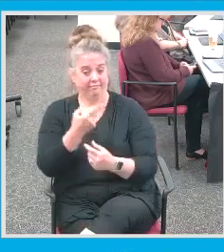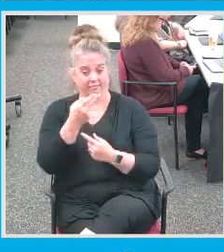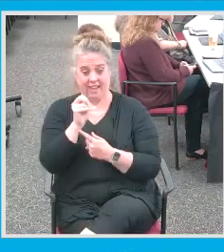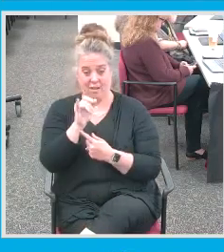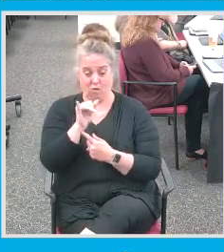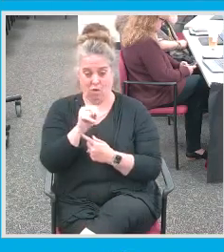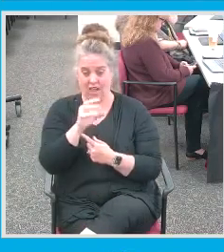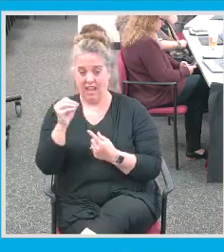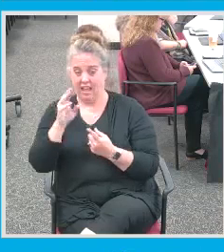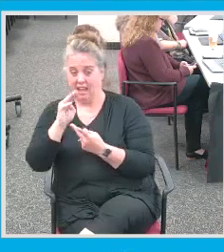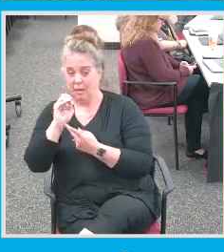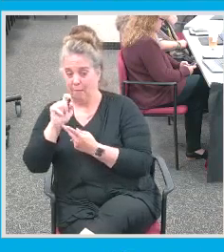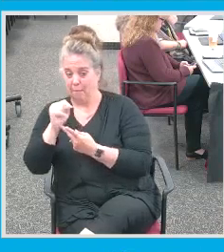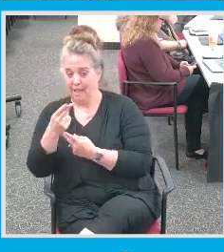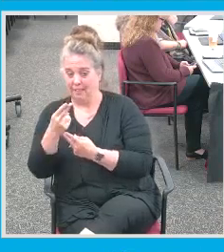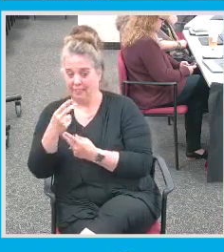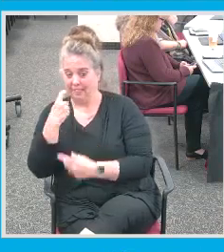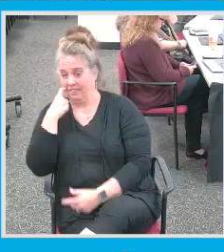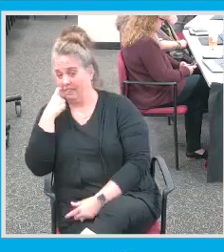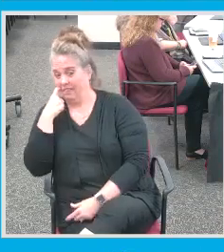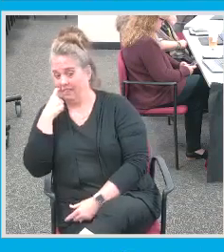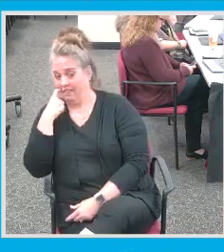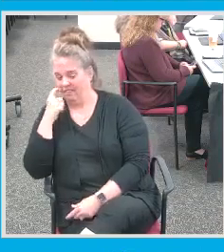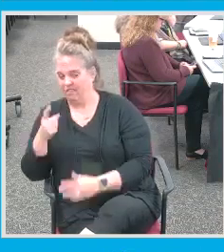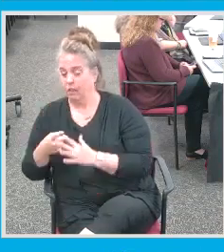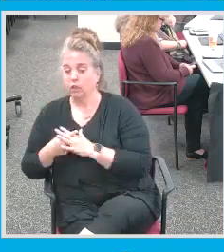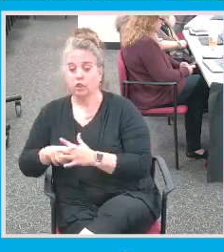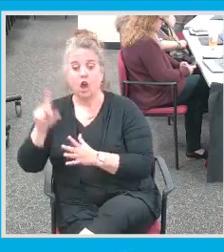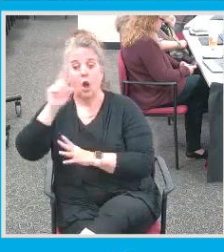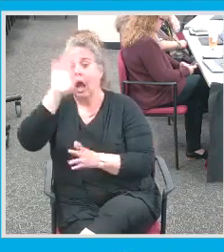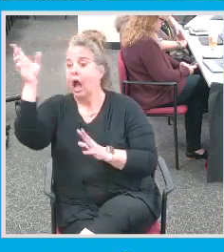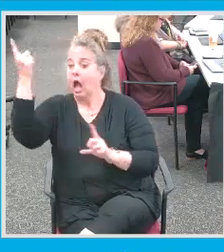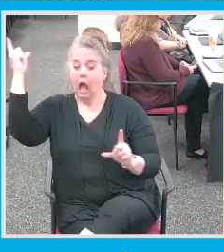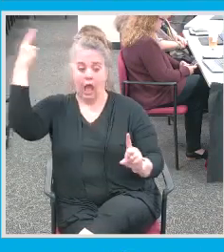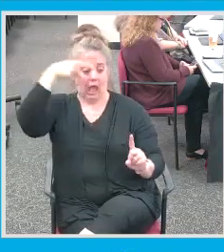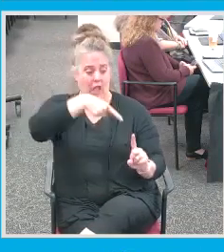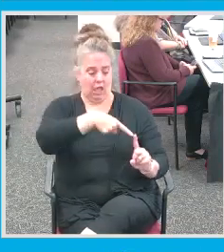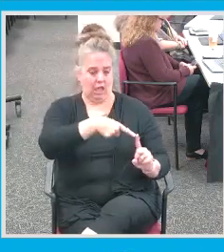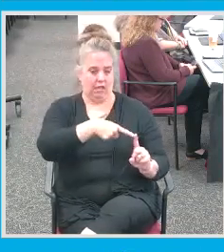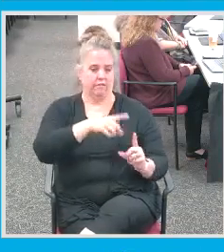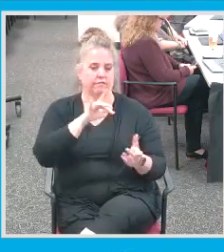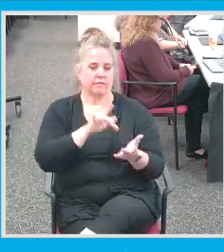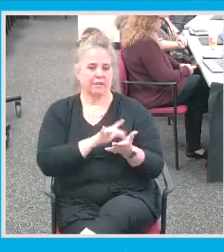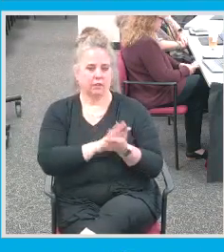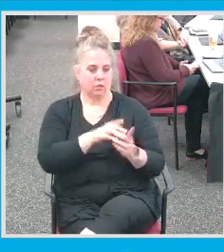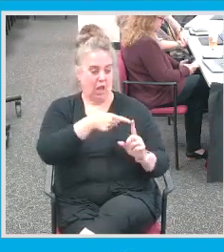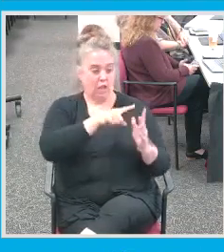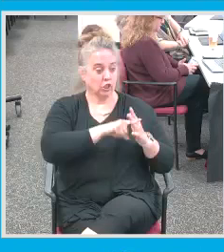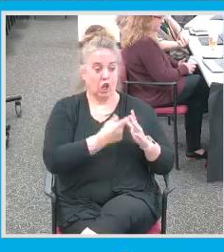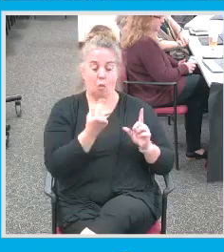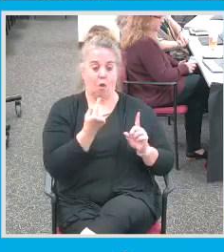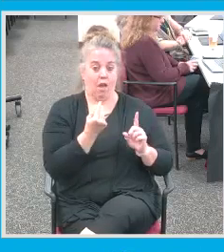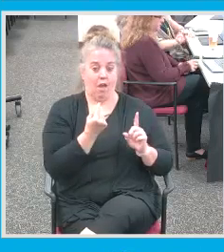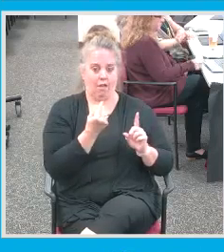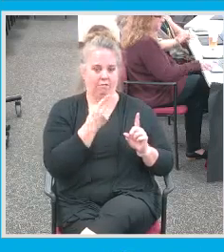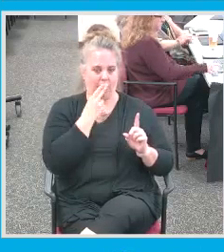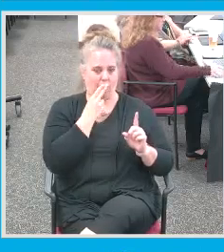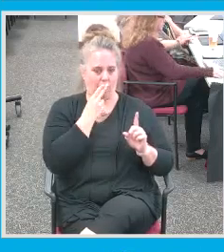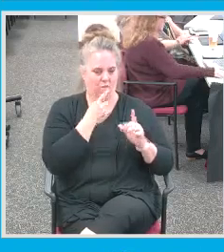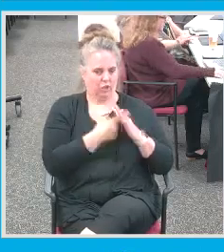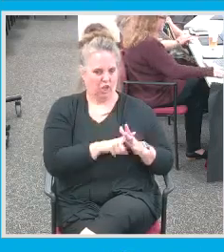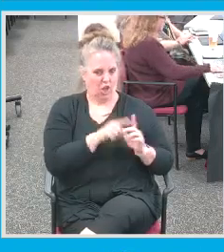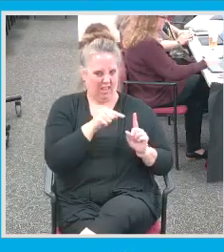middle school smoking. That was their sort of starting place, because then it goes to smoking something